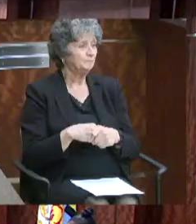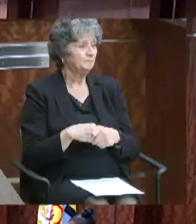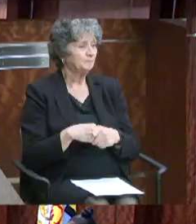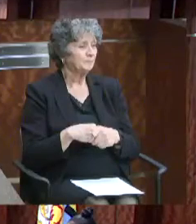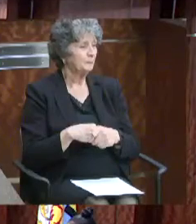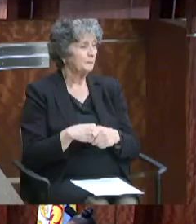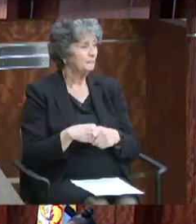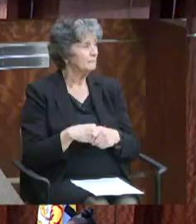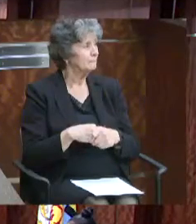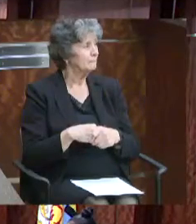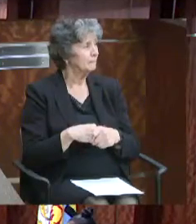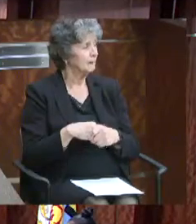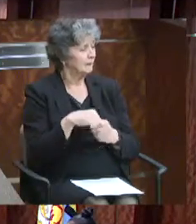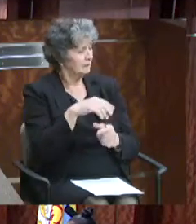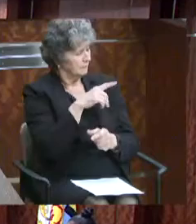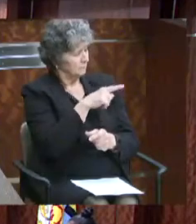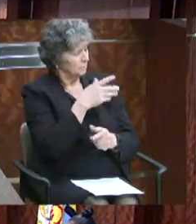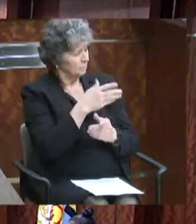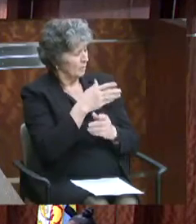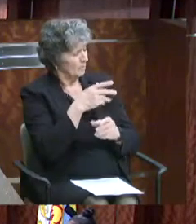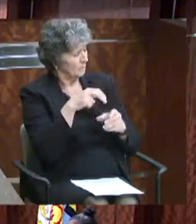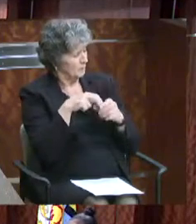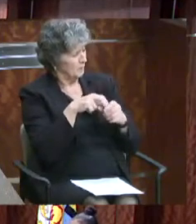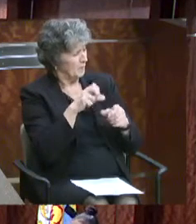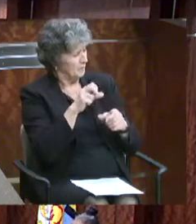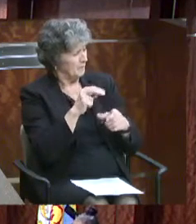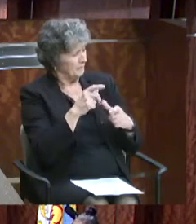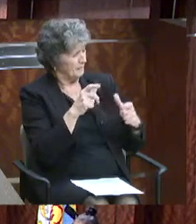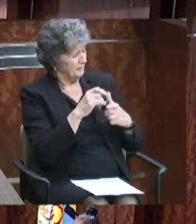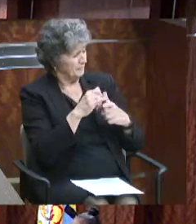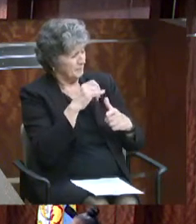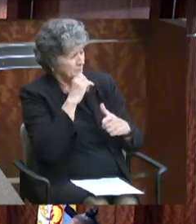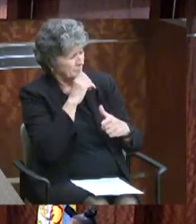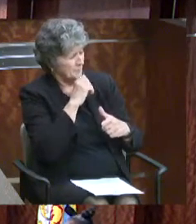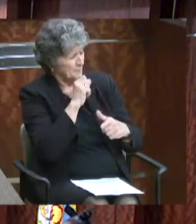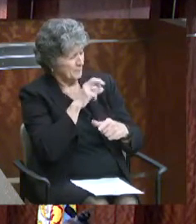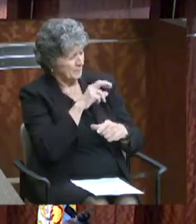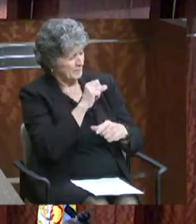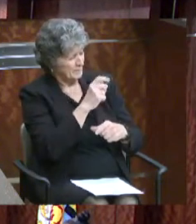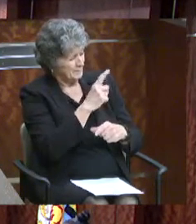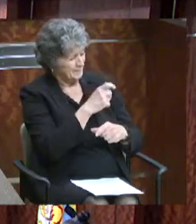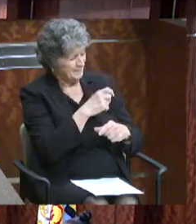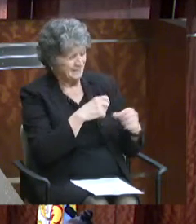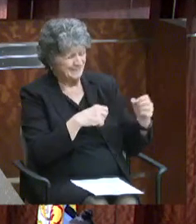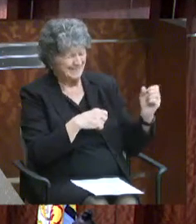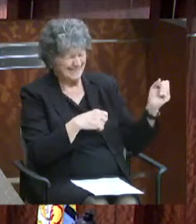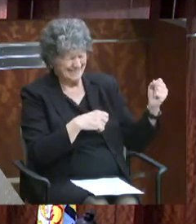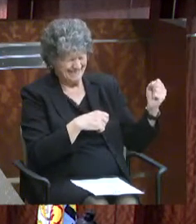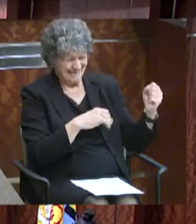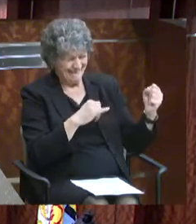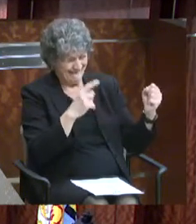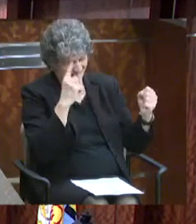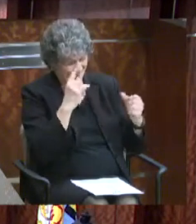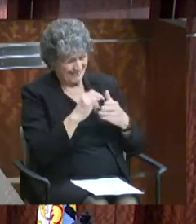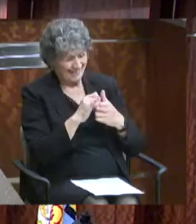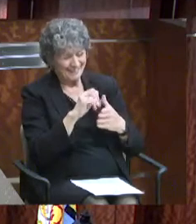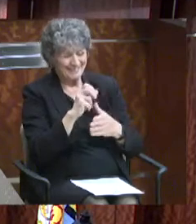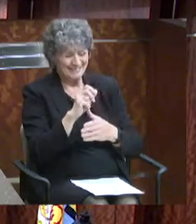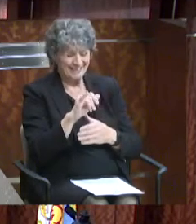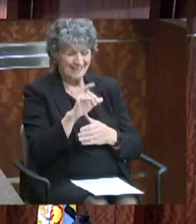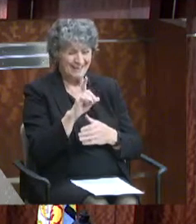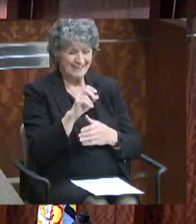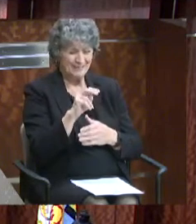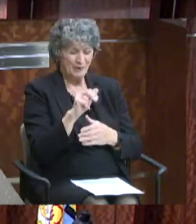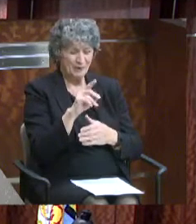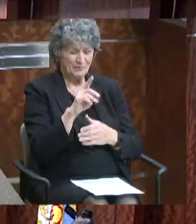Thank you. You probably rode in a lot of those cars. Well, I think that Jay Donaldson has it wrong. I don't think